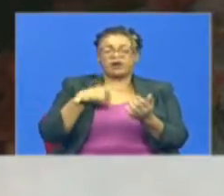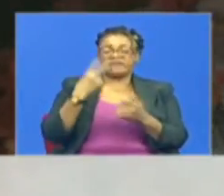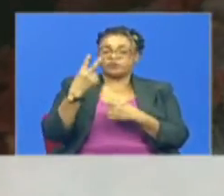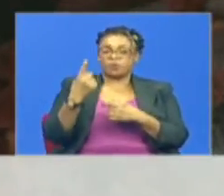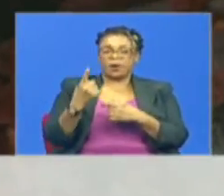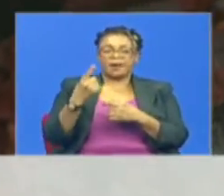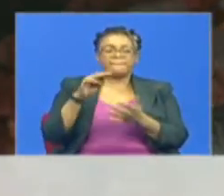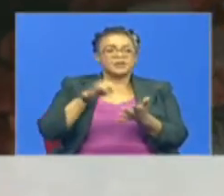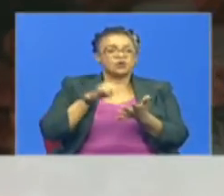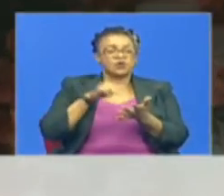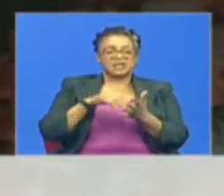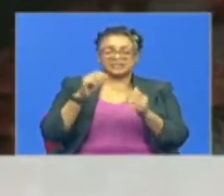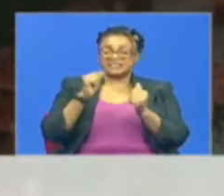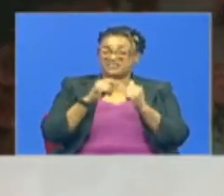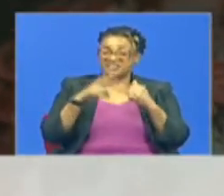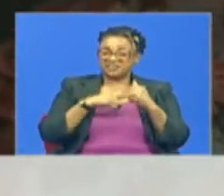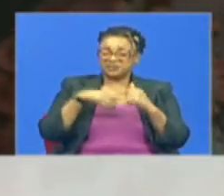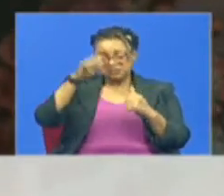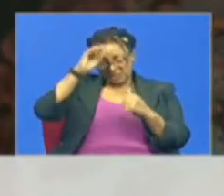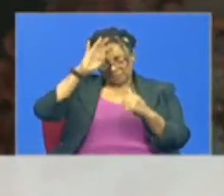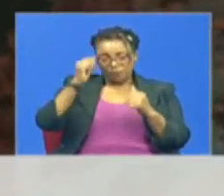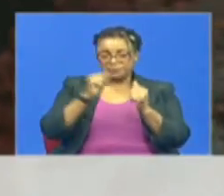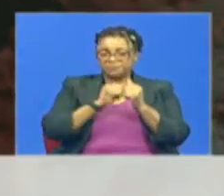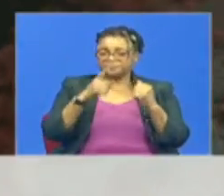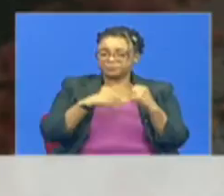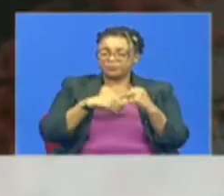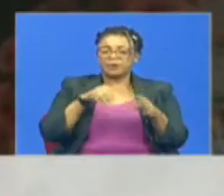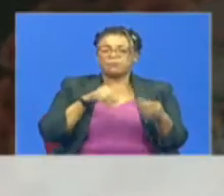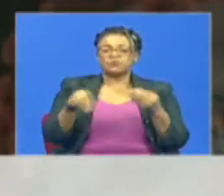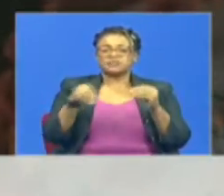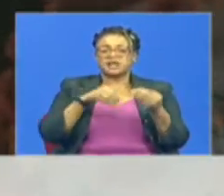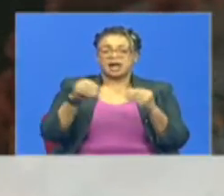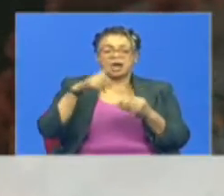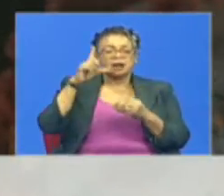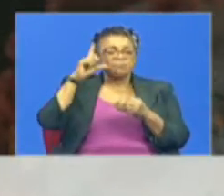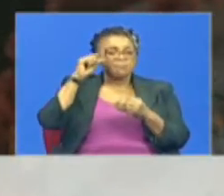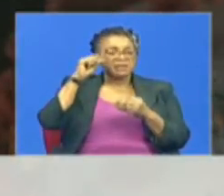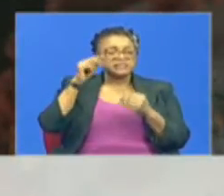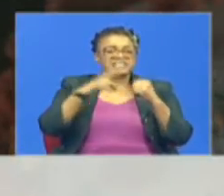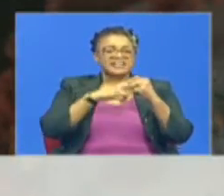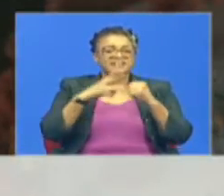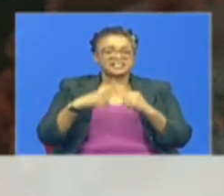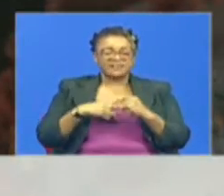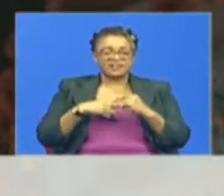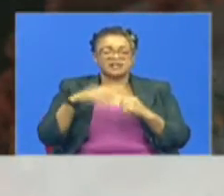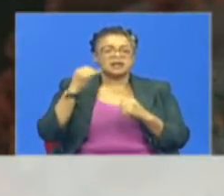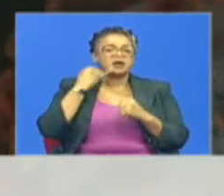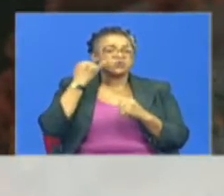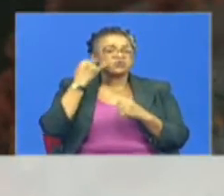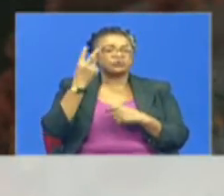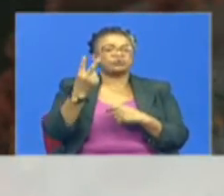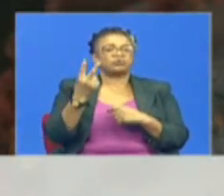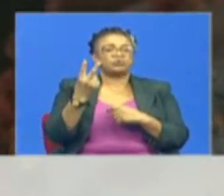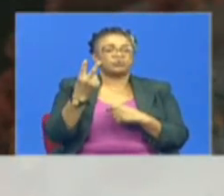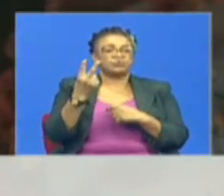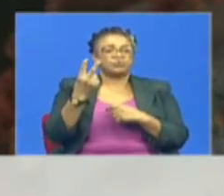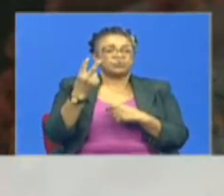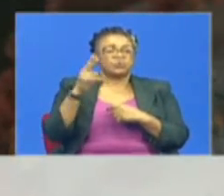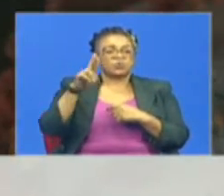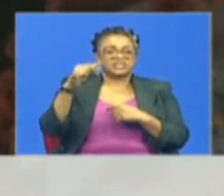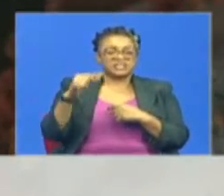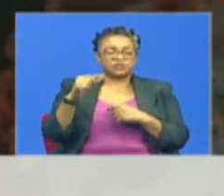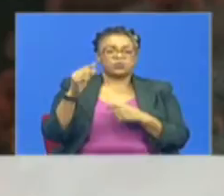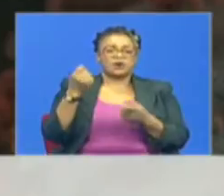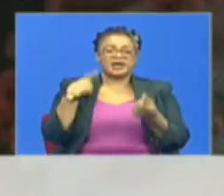Migori 17, Kiambu 16, Busia and Mombasa 7, and Nakuru 2. Uasin Gishu, Kericho